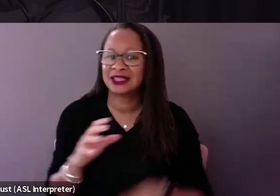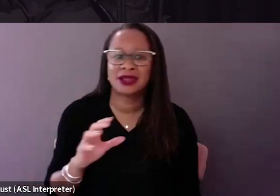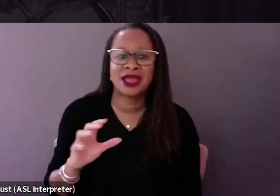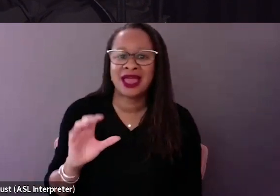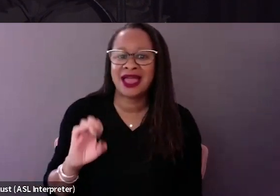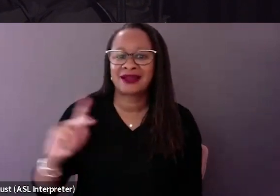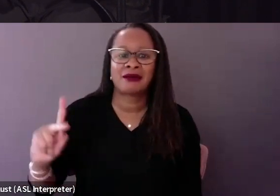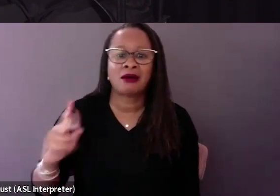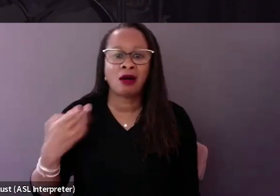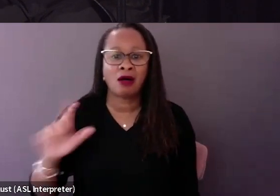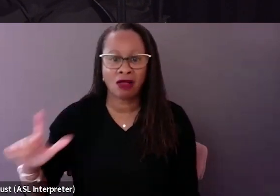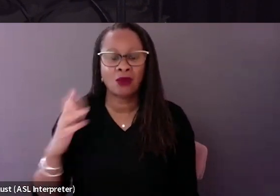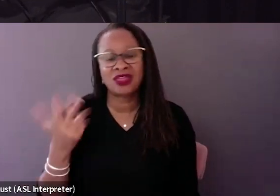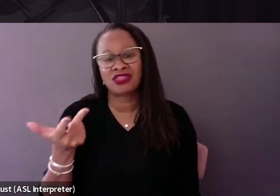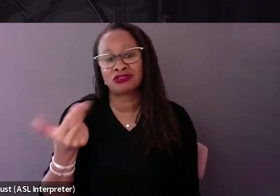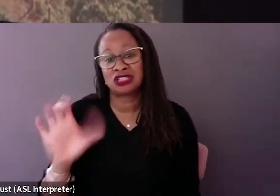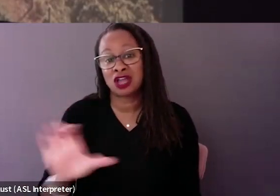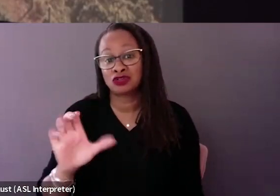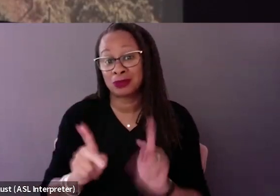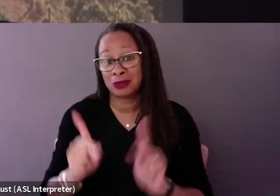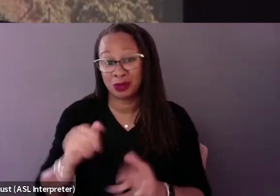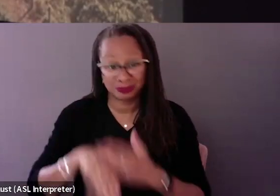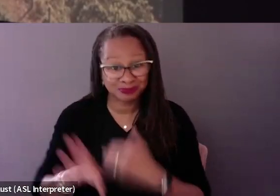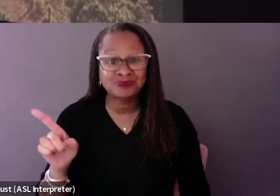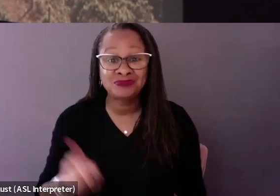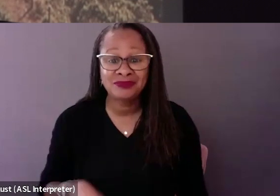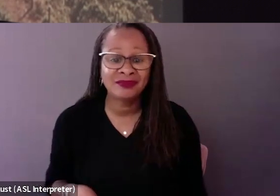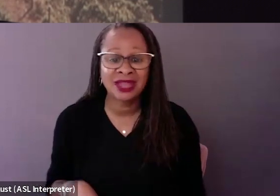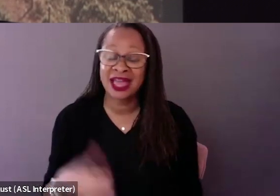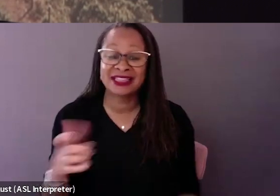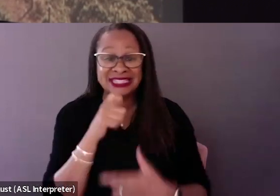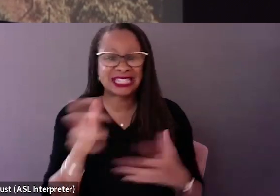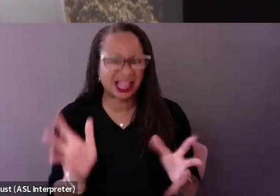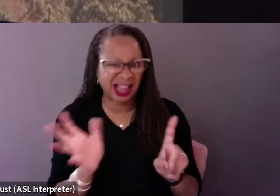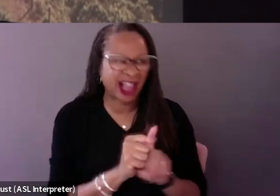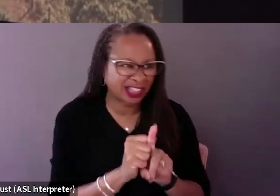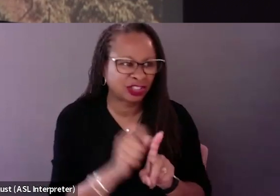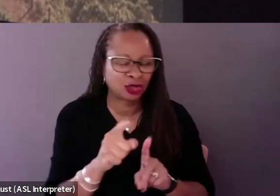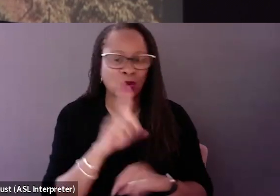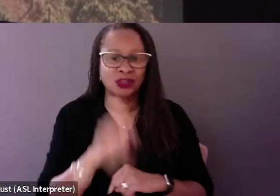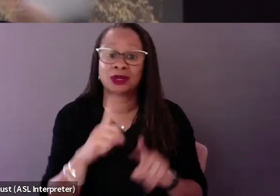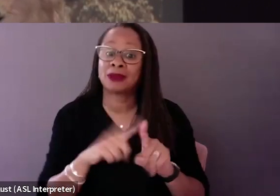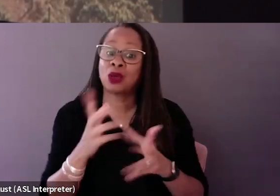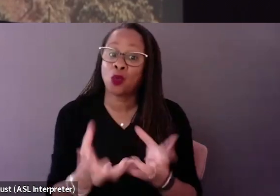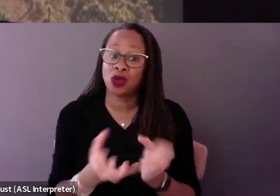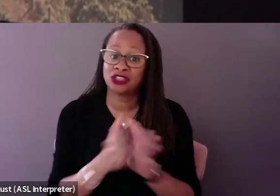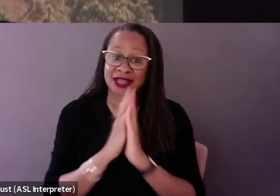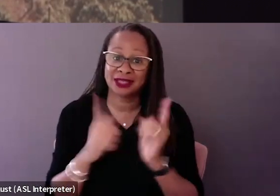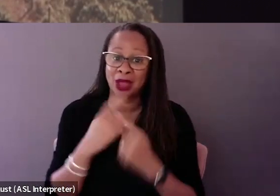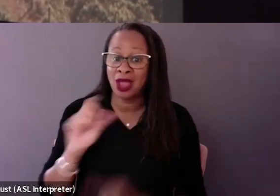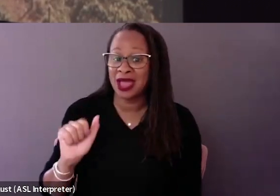And what's going to happen here? So. This is not a gotcha question, but I wanted to ask about casting Yeah. the movie, because you've